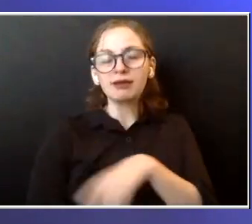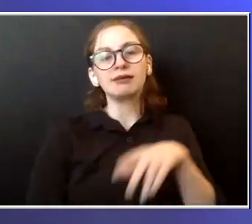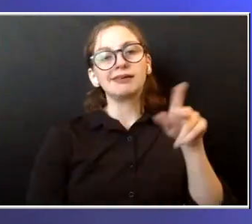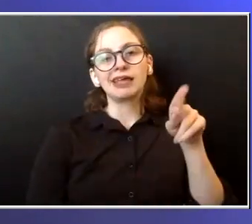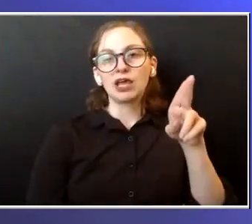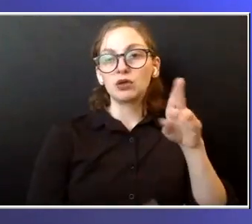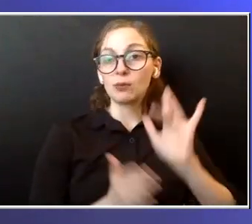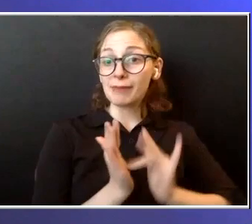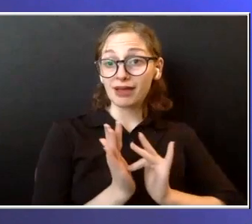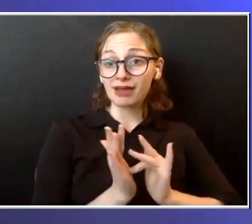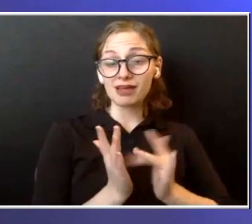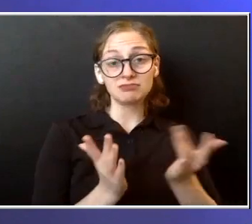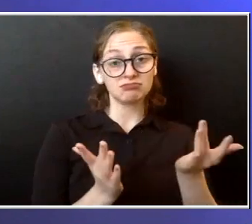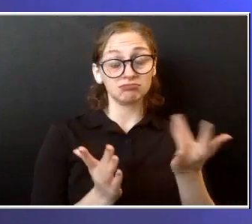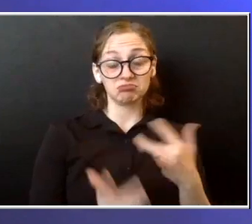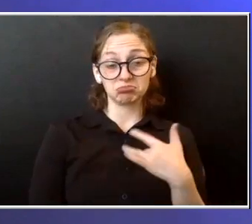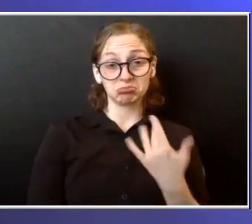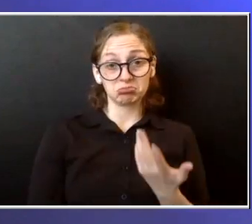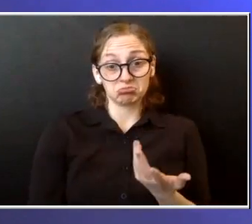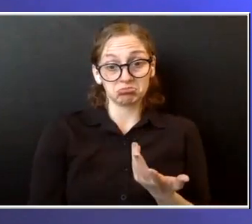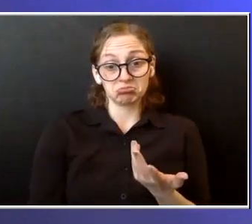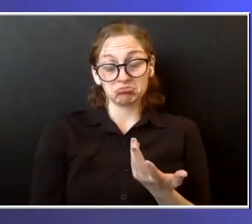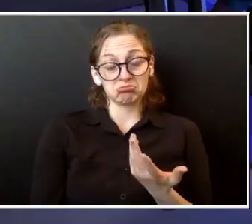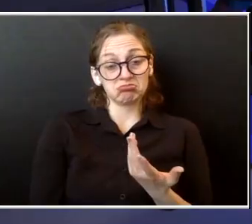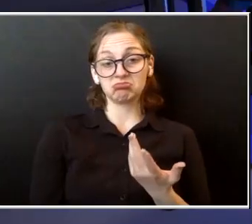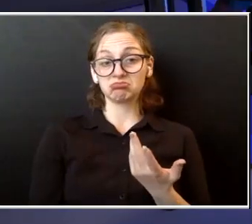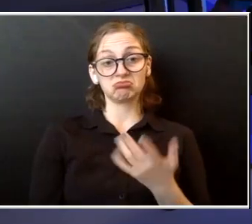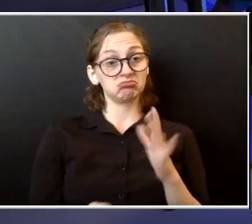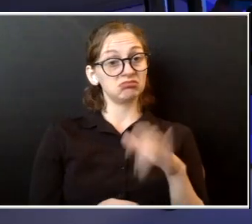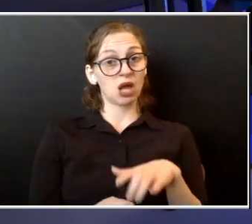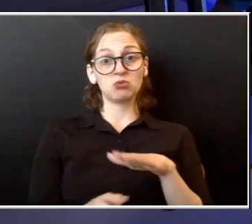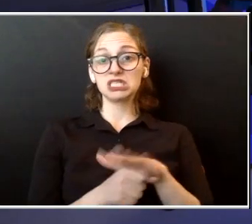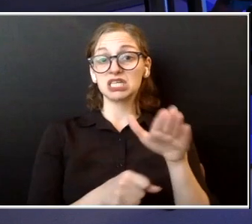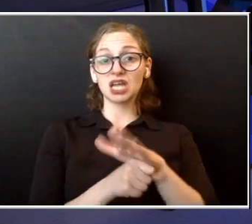felt like I knew what I needed to know to move on.